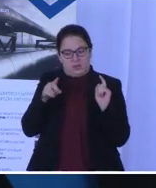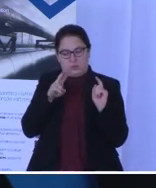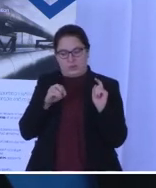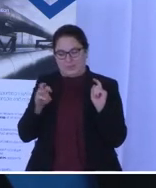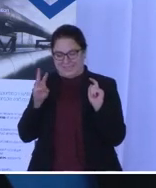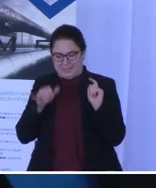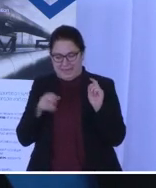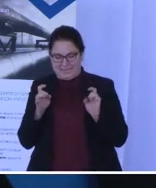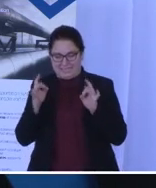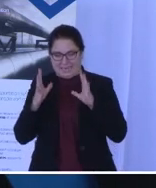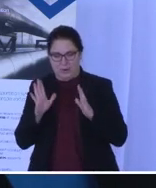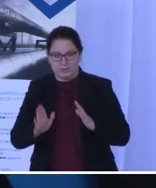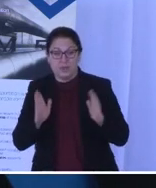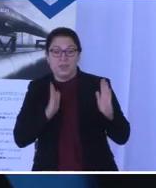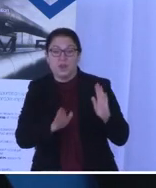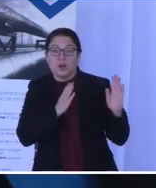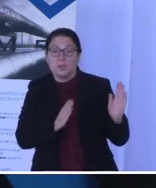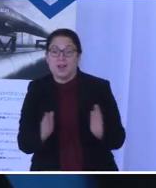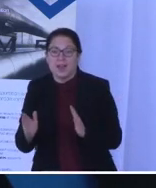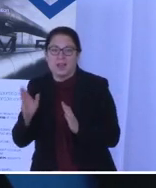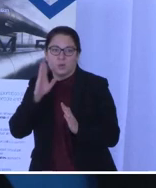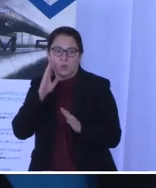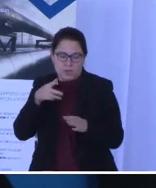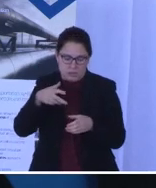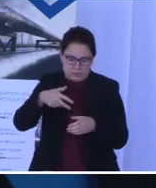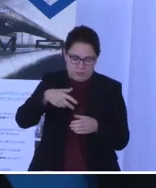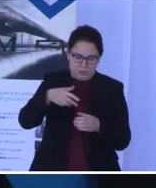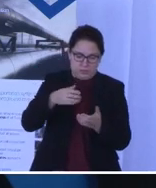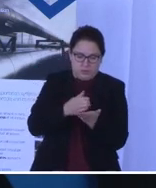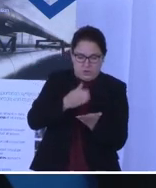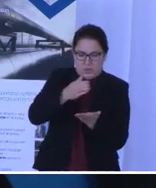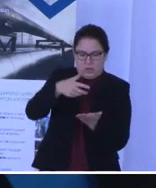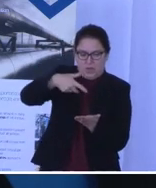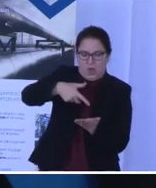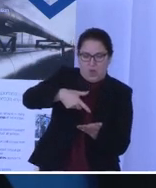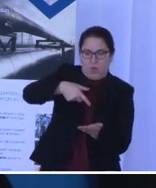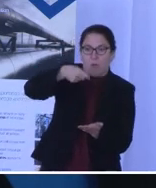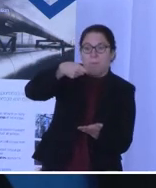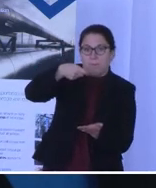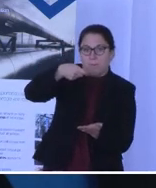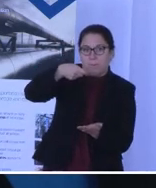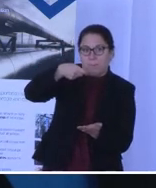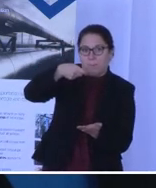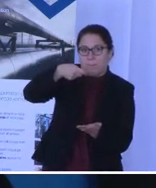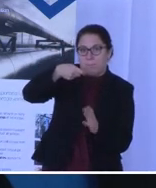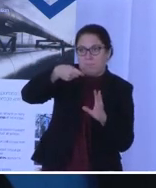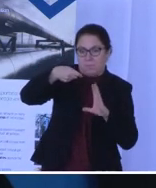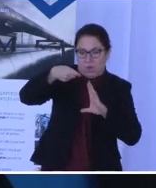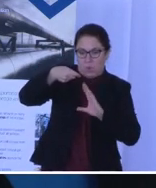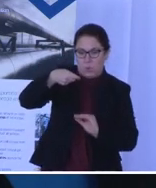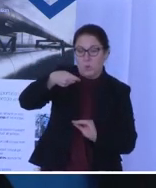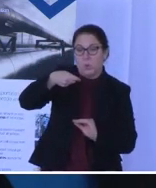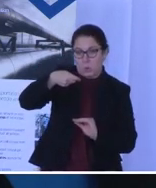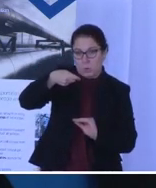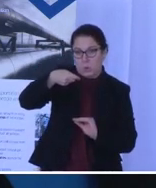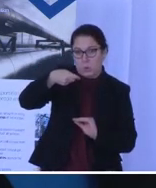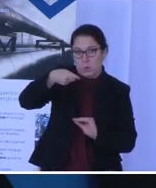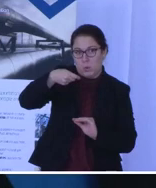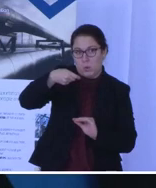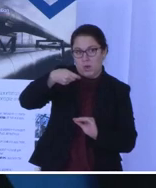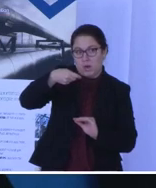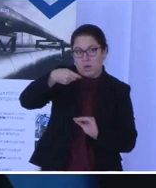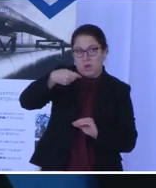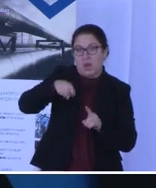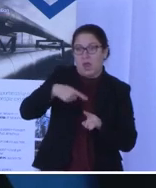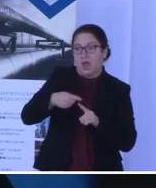inject, put a hypodermic needle into the bottom of the bottles, drain the liquid, and then inject it with an